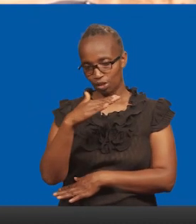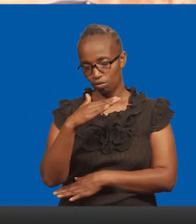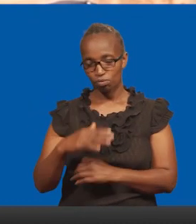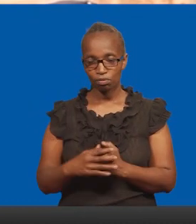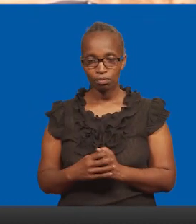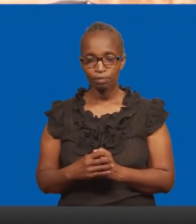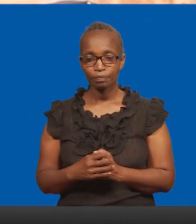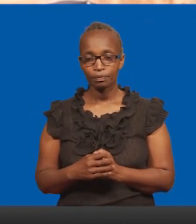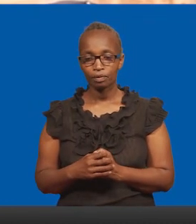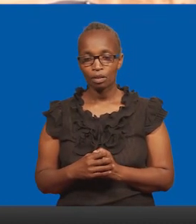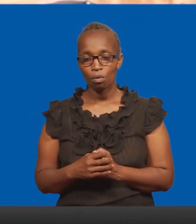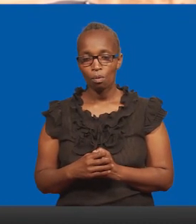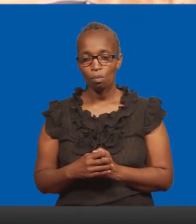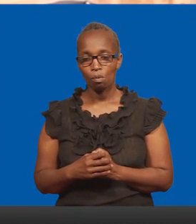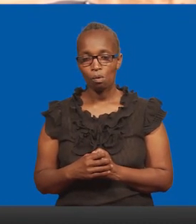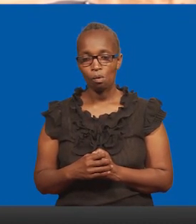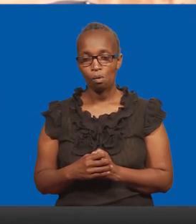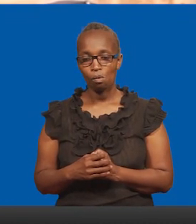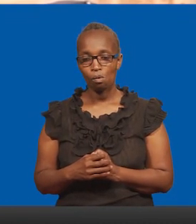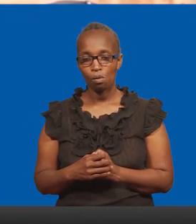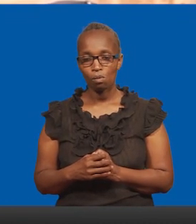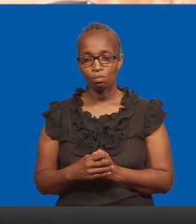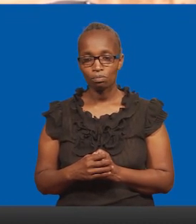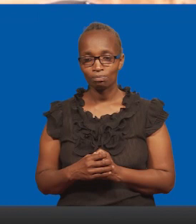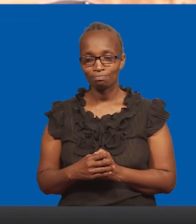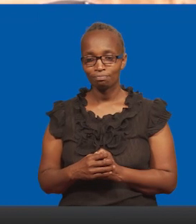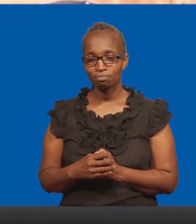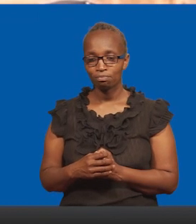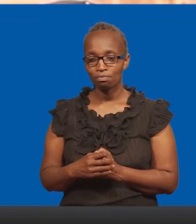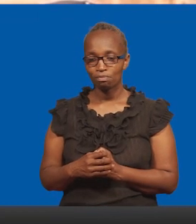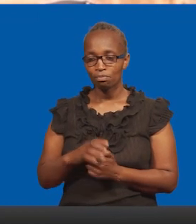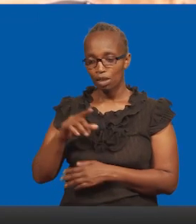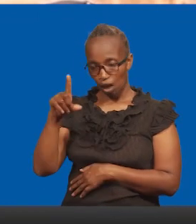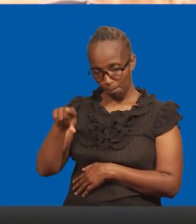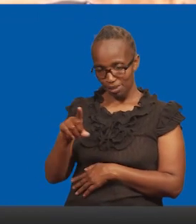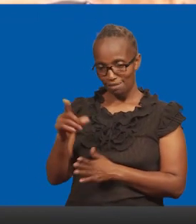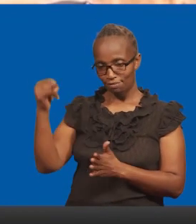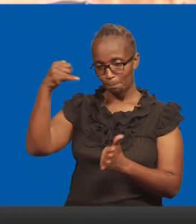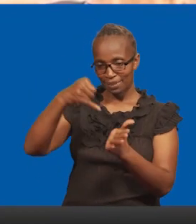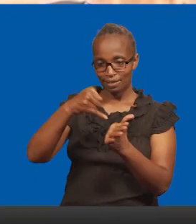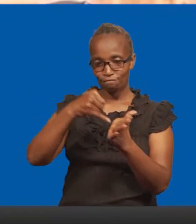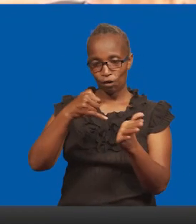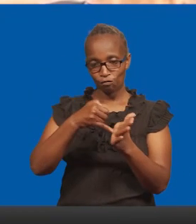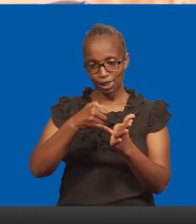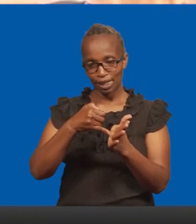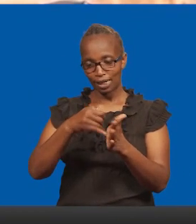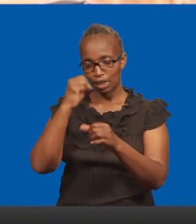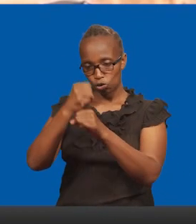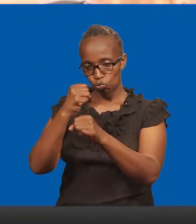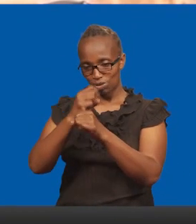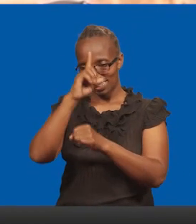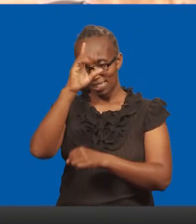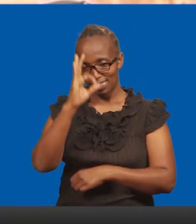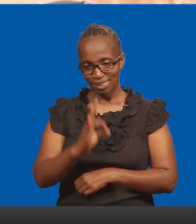yesterday in the afternoon. And this notorious criminal has been involved